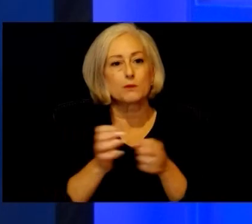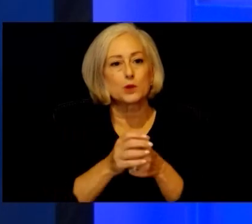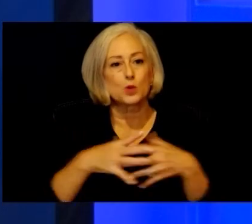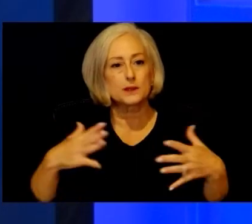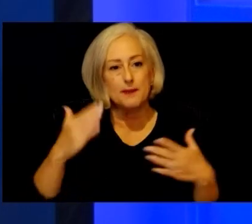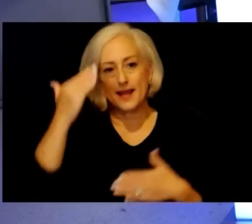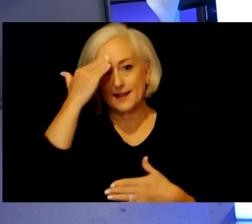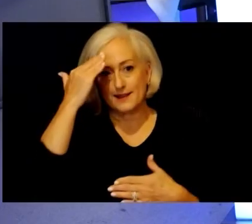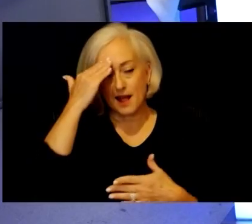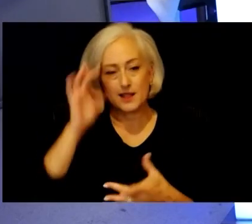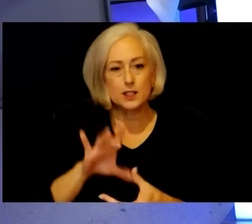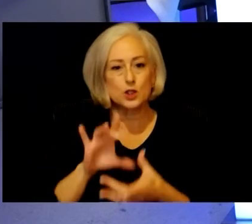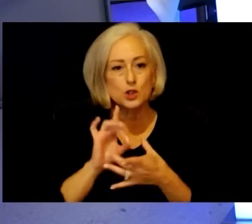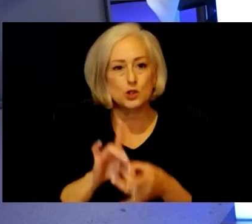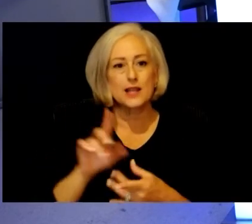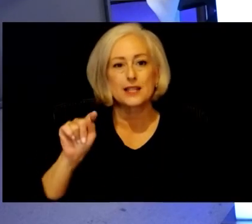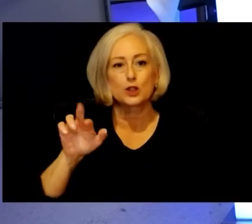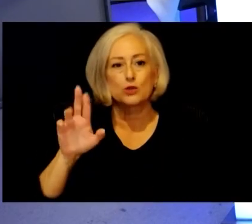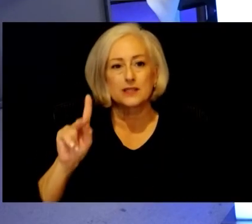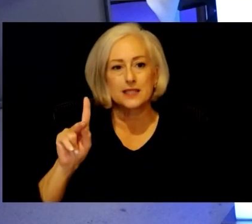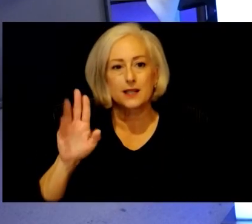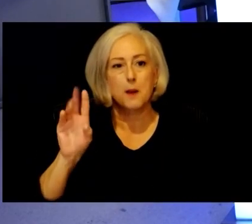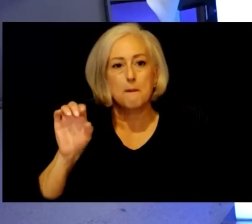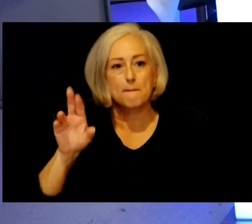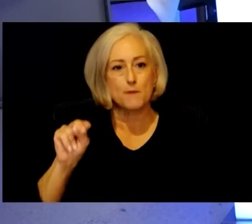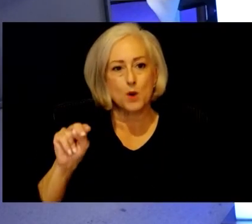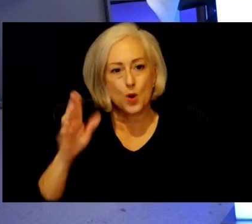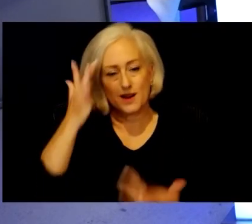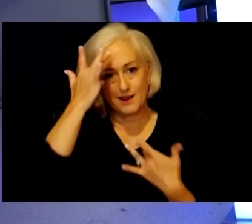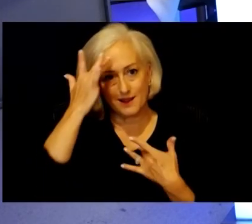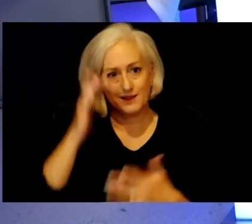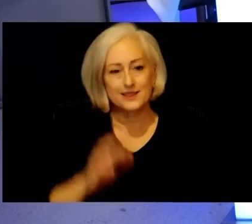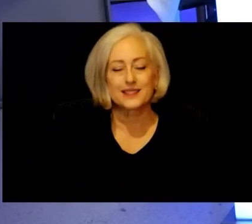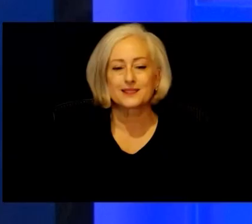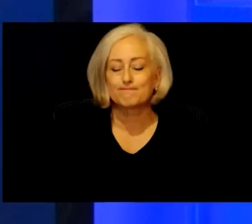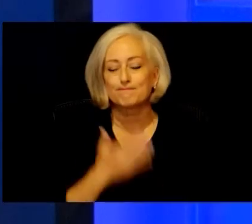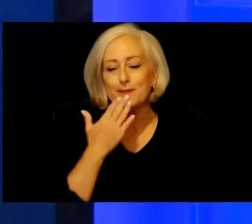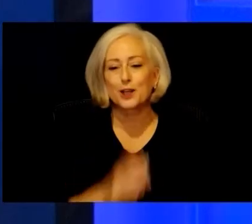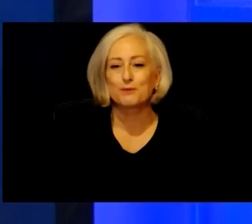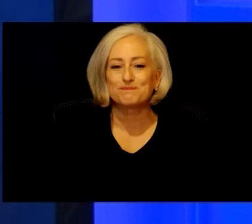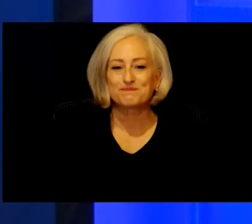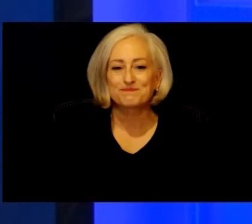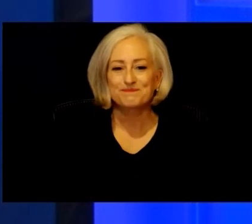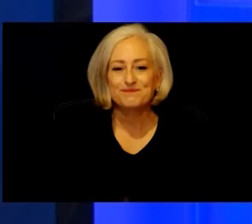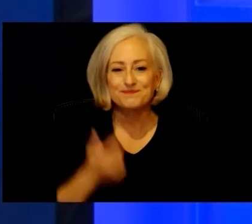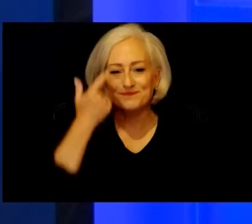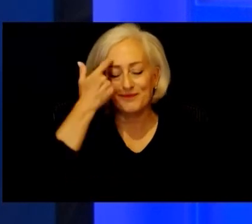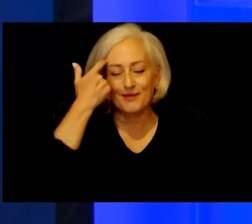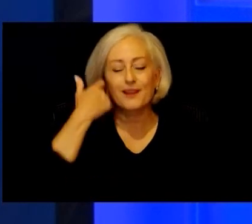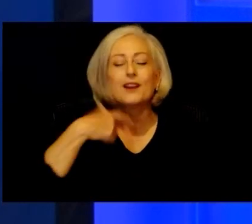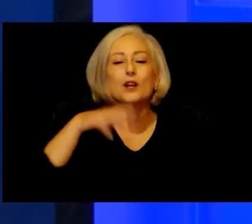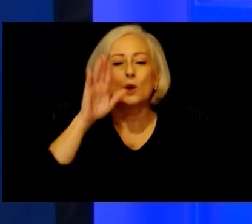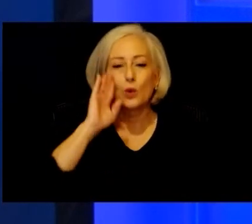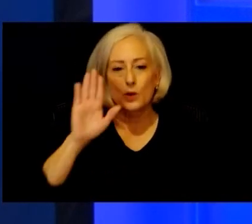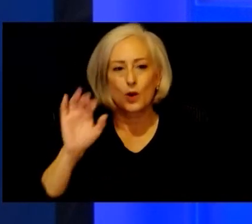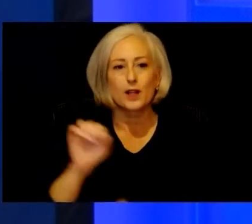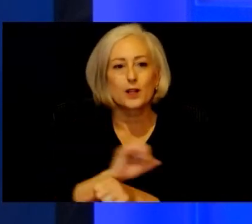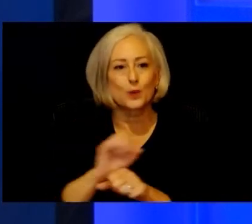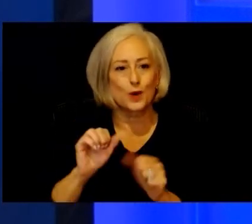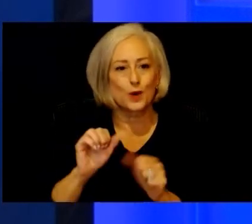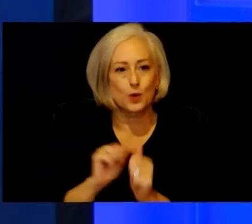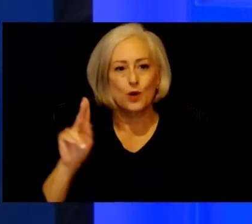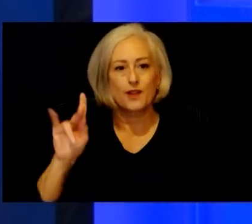tick-borne illnesses. But yeah, so well, thank you very much. Mm-hmm. And we'll be working with Kellie. She does a lot of work